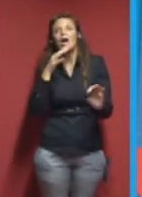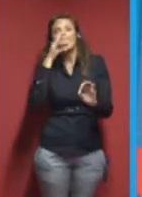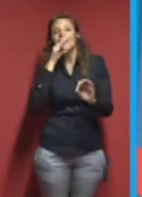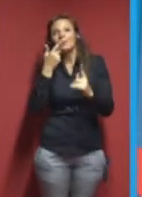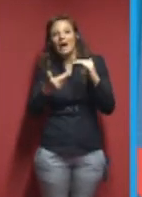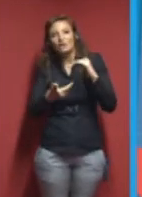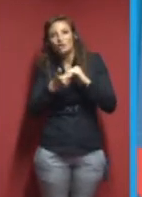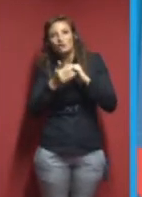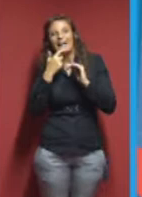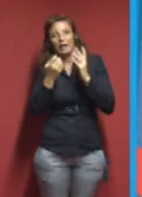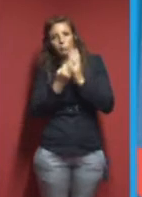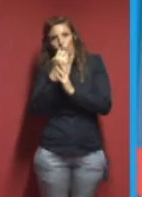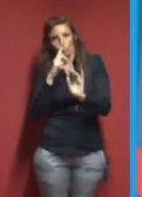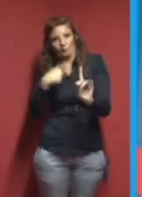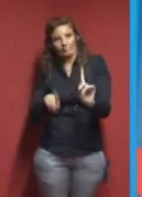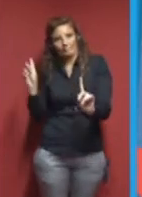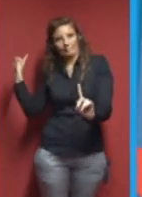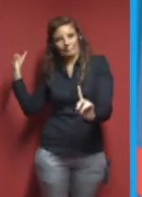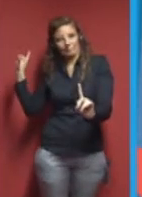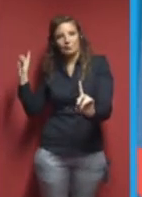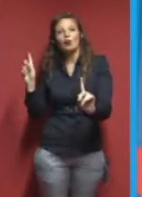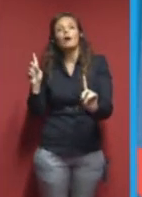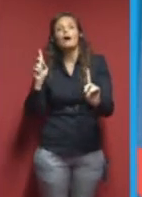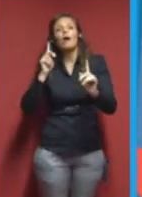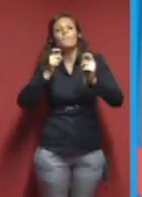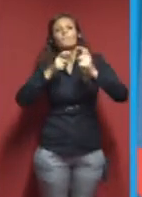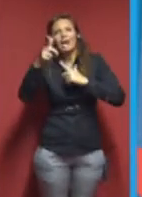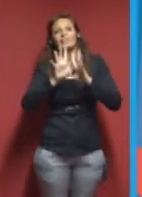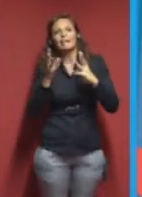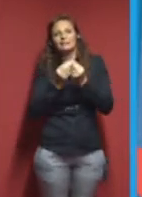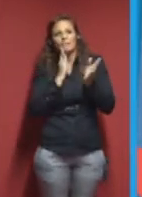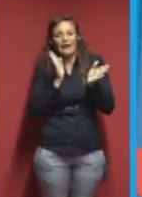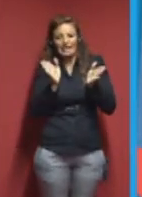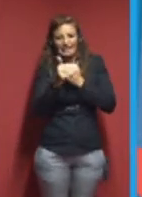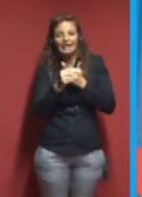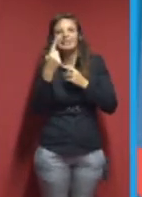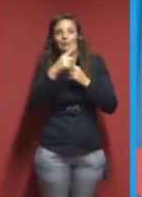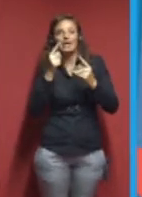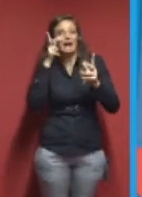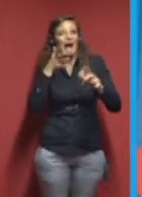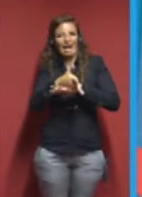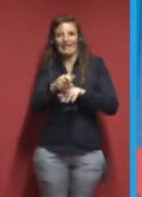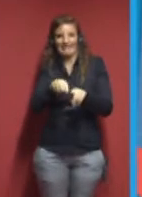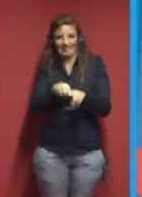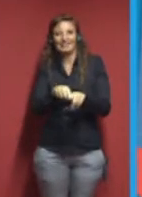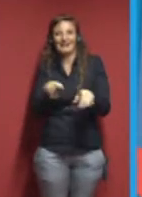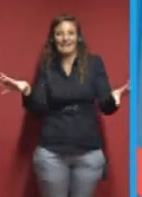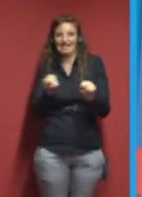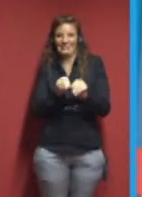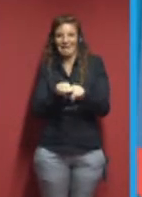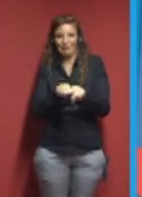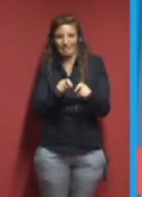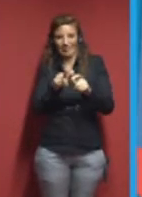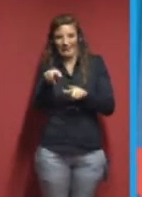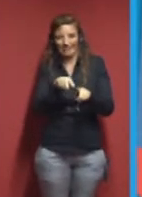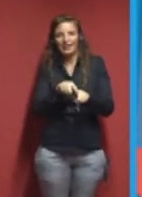smartphone and the tool for modifying it. And this was the real first mass product. So it's all open design. It's also for companies. It's not just